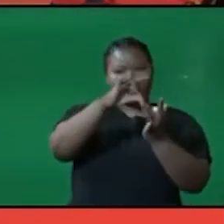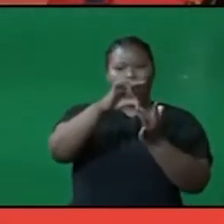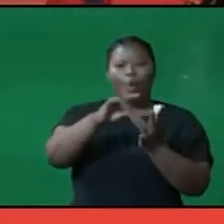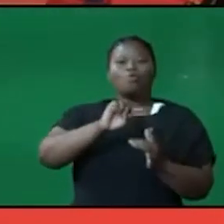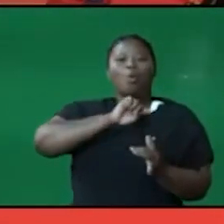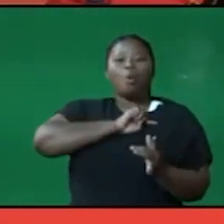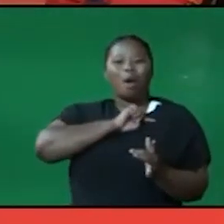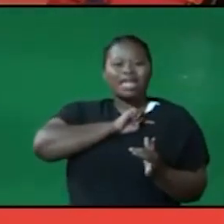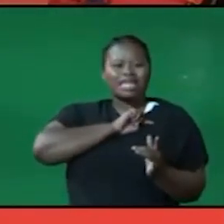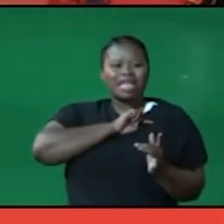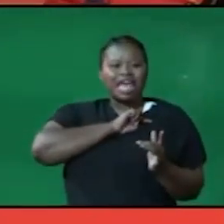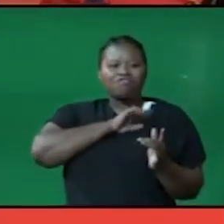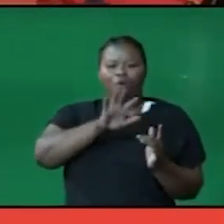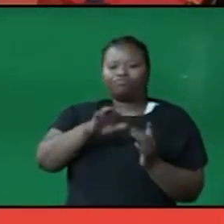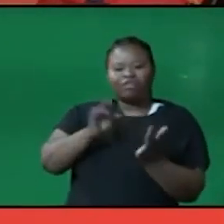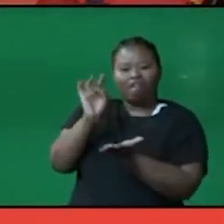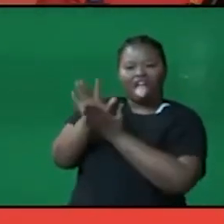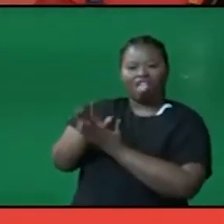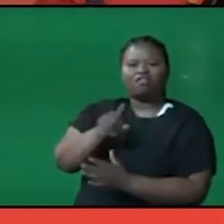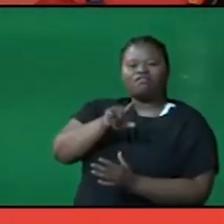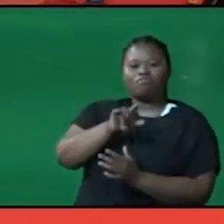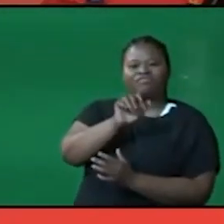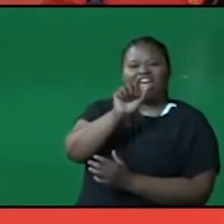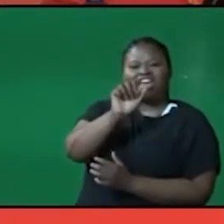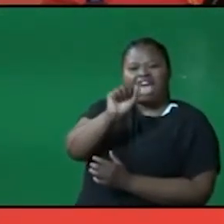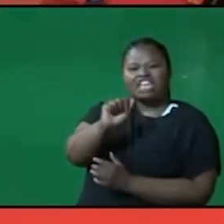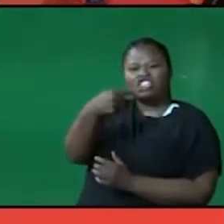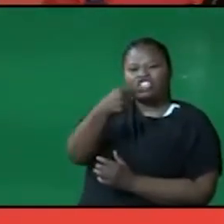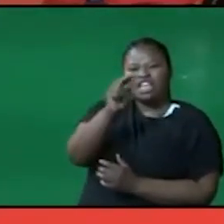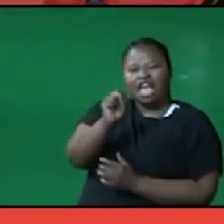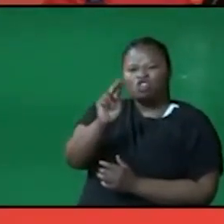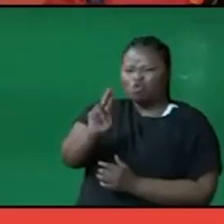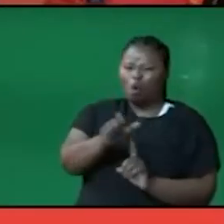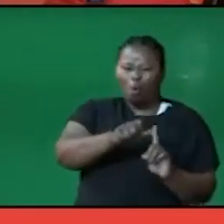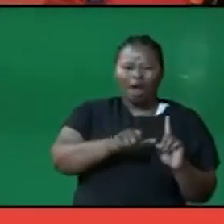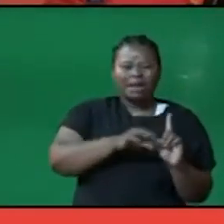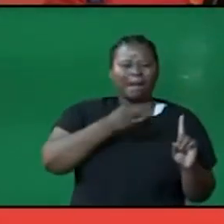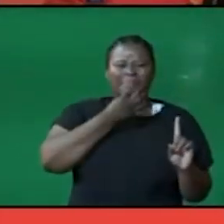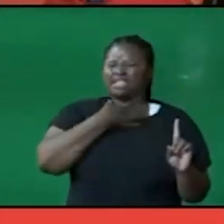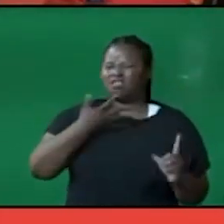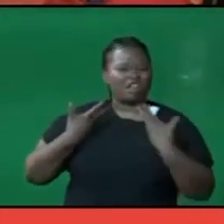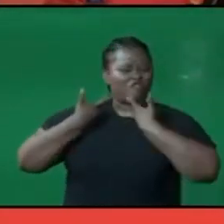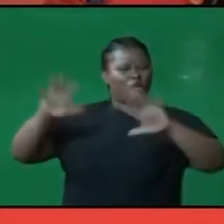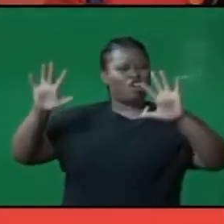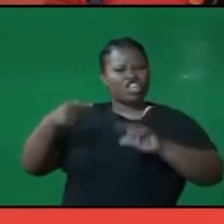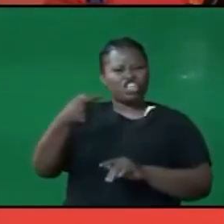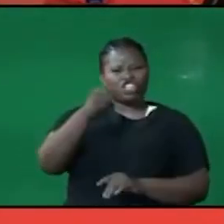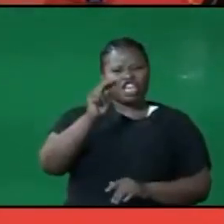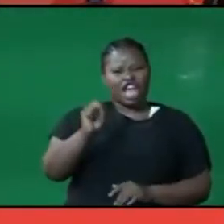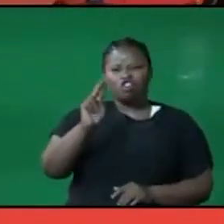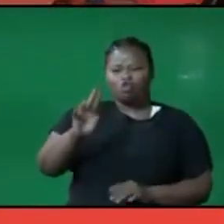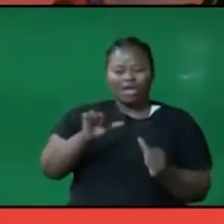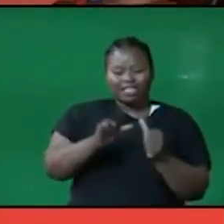of anti-GNU. You saw one of them was even singing Asifuni GNU, the